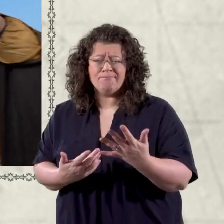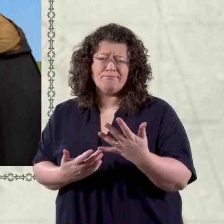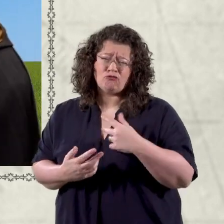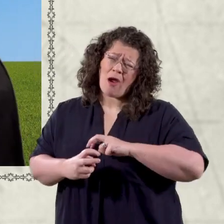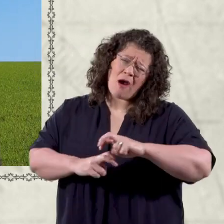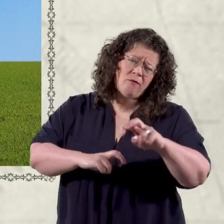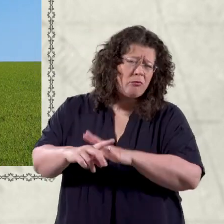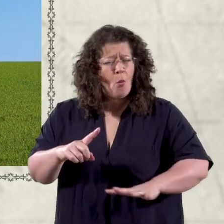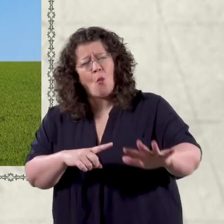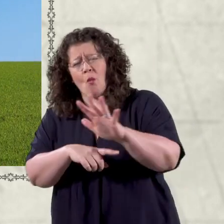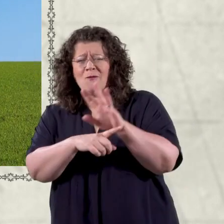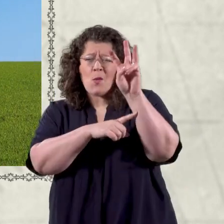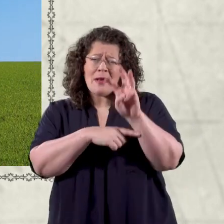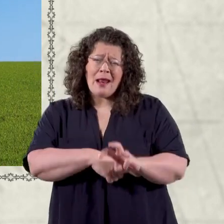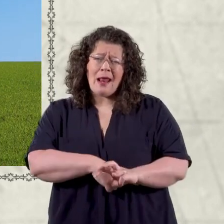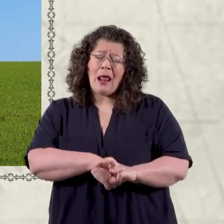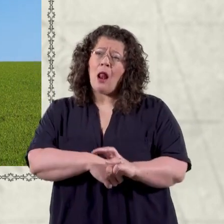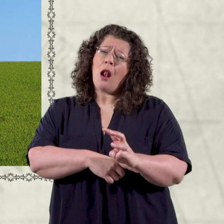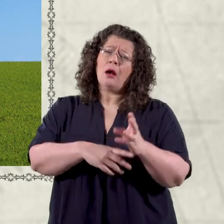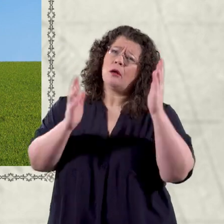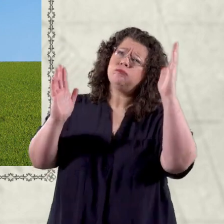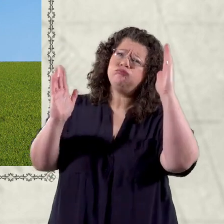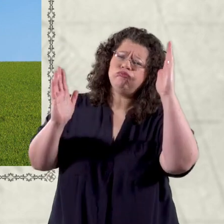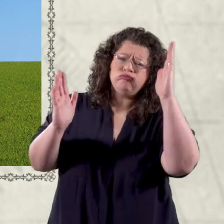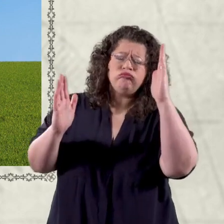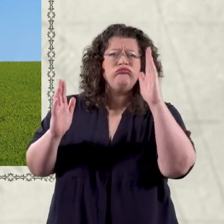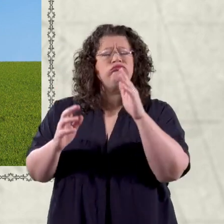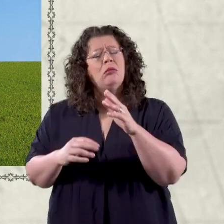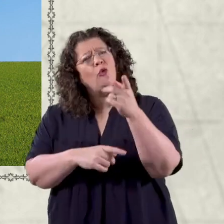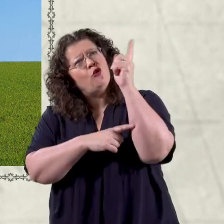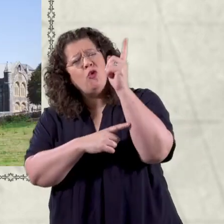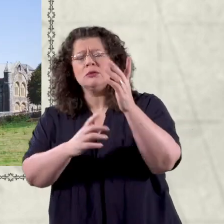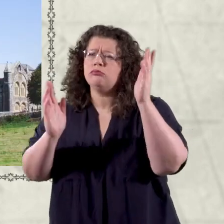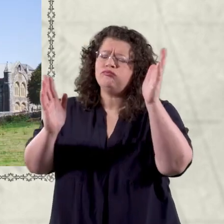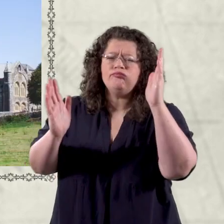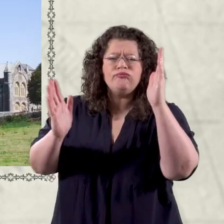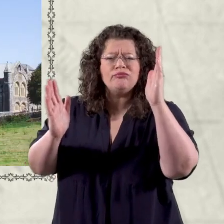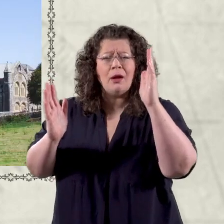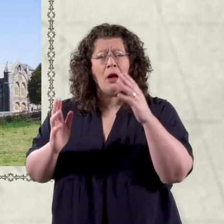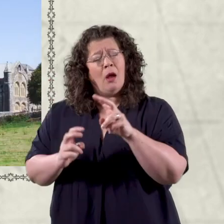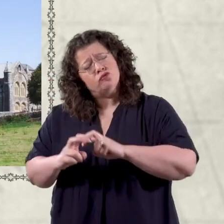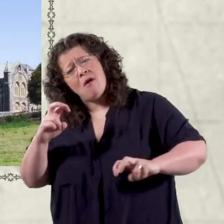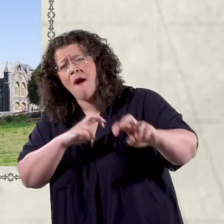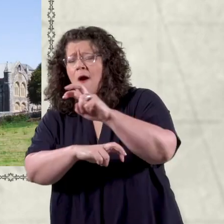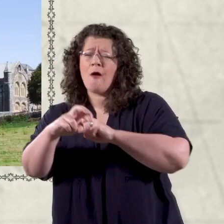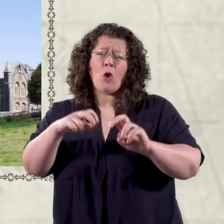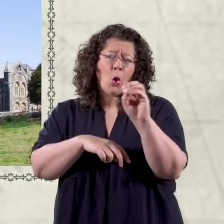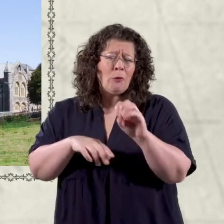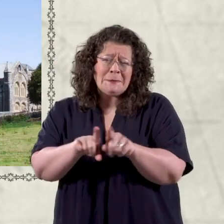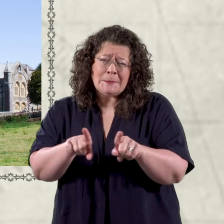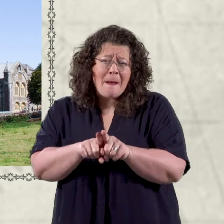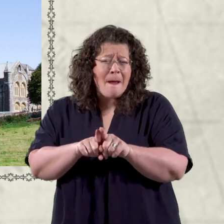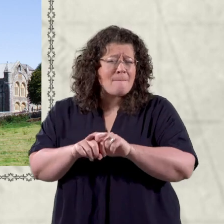Well, I travelled all over Wales preaching the word of God. And I travelled a great deal of Europe